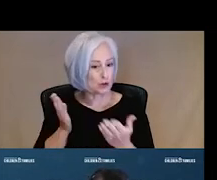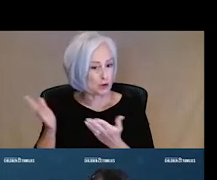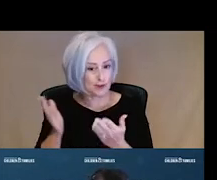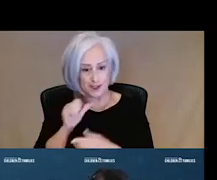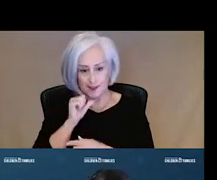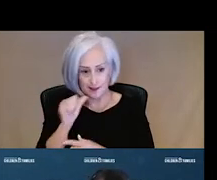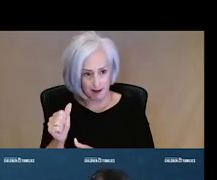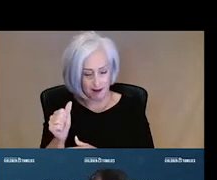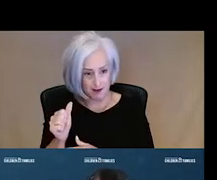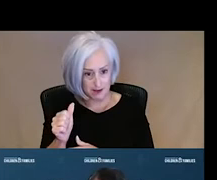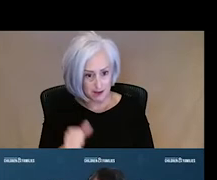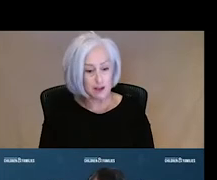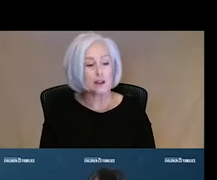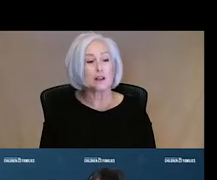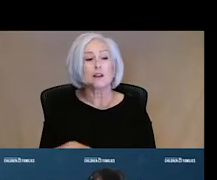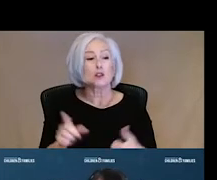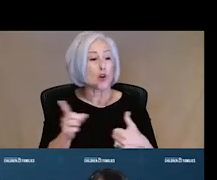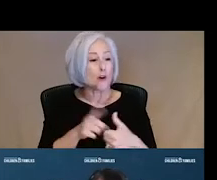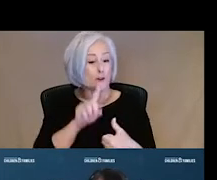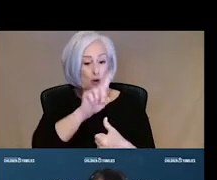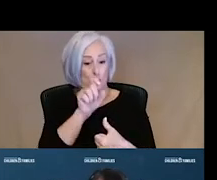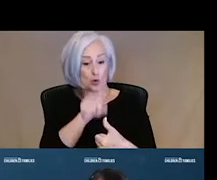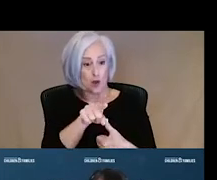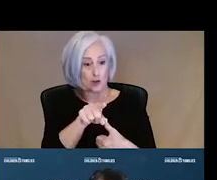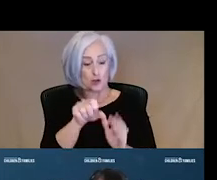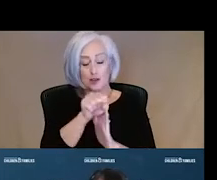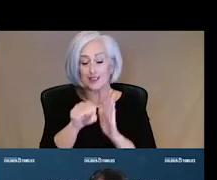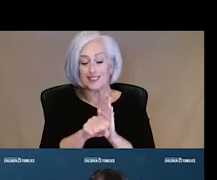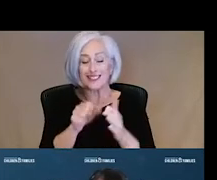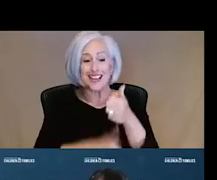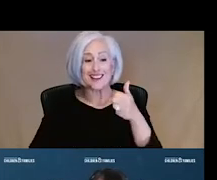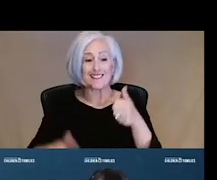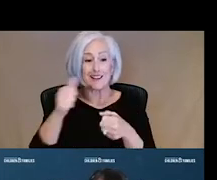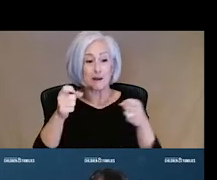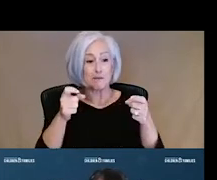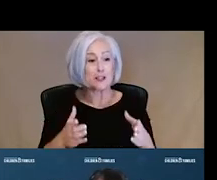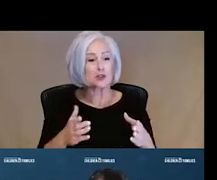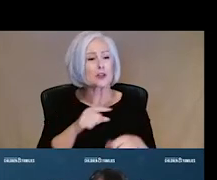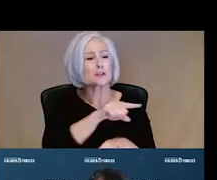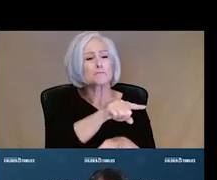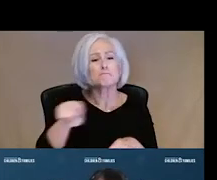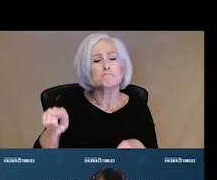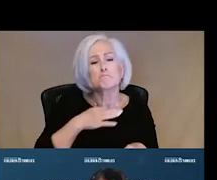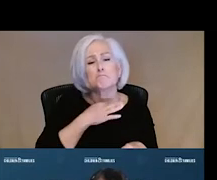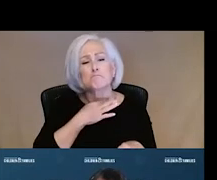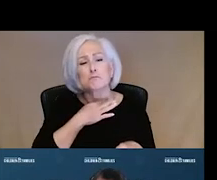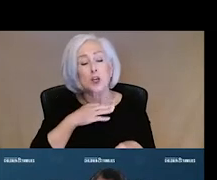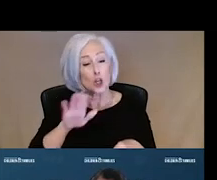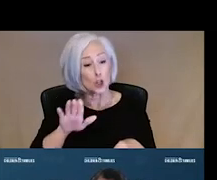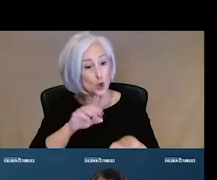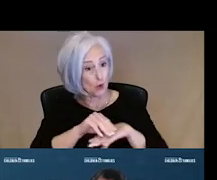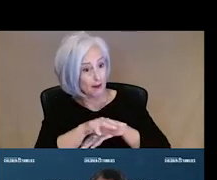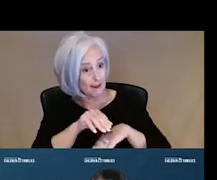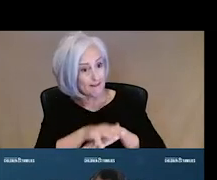and please answer in the chat. For our state administrators out there, what advice would you provide to your grantee to manage